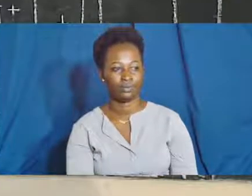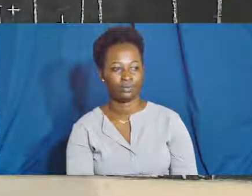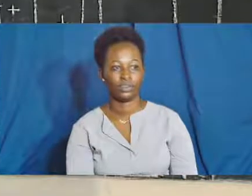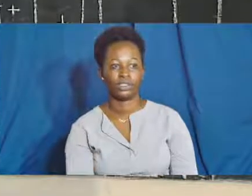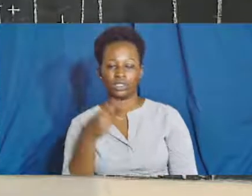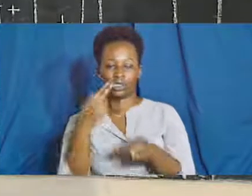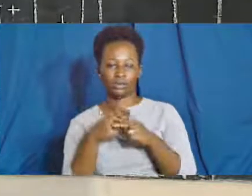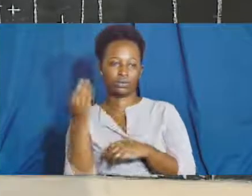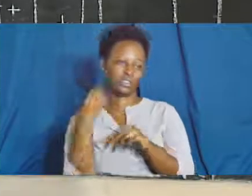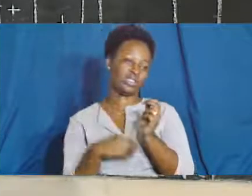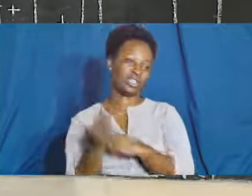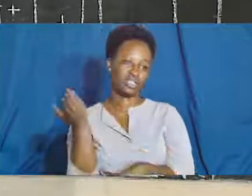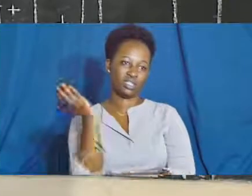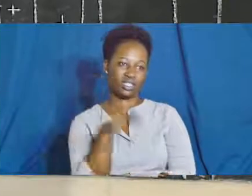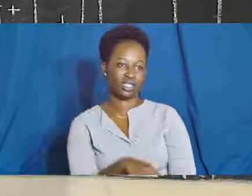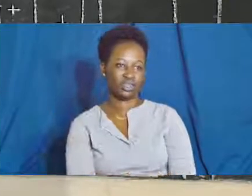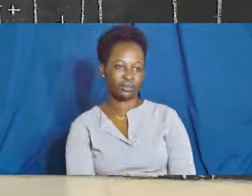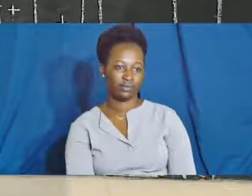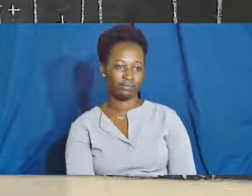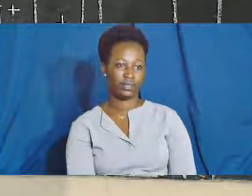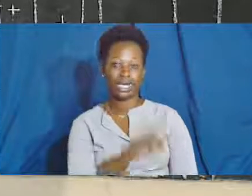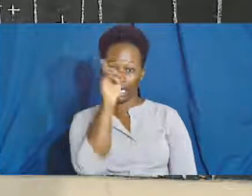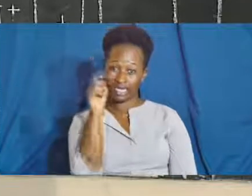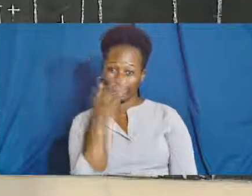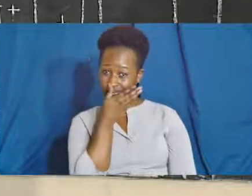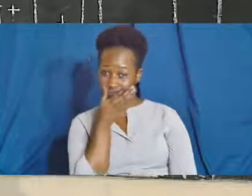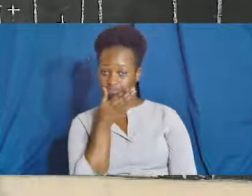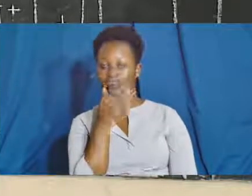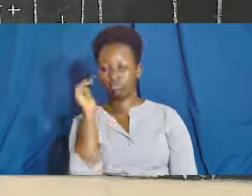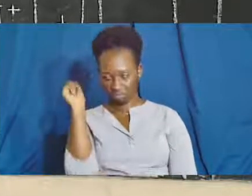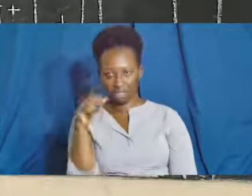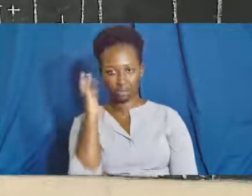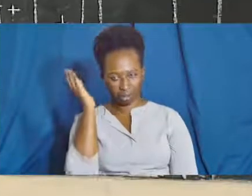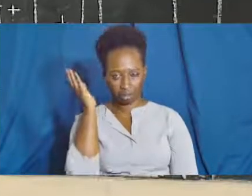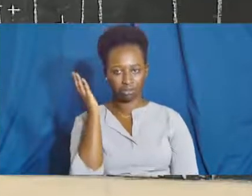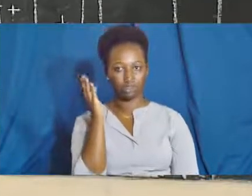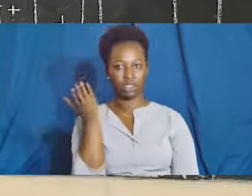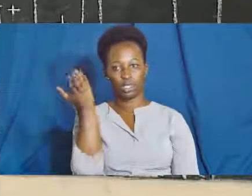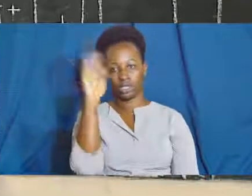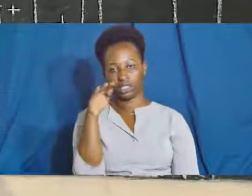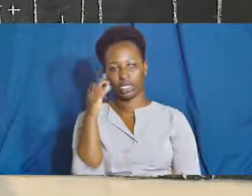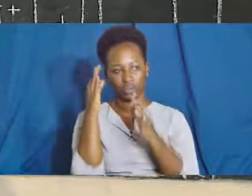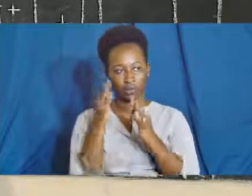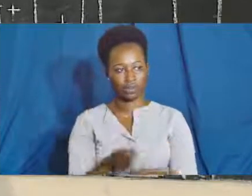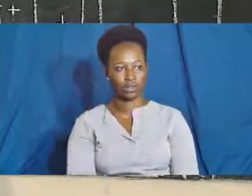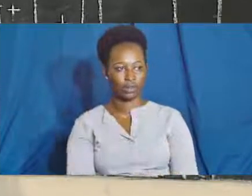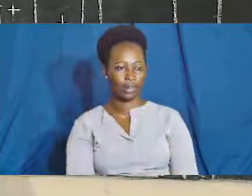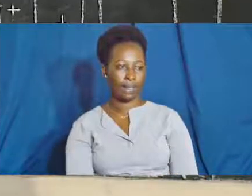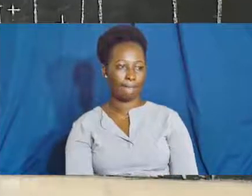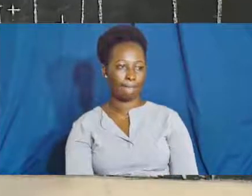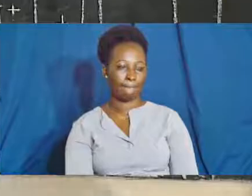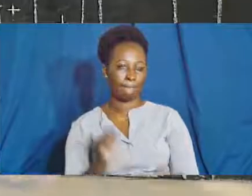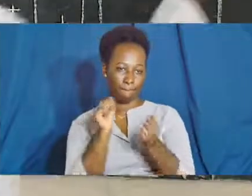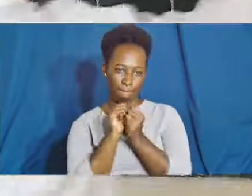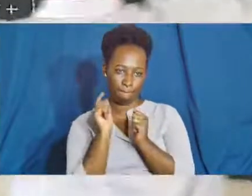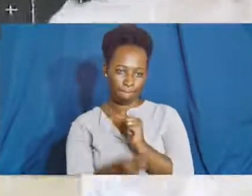sales returns or return inwards. Are they there? Yes, he returned goods worth 10,000. So we